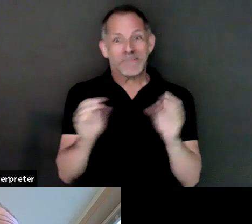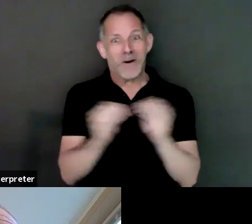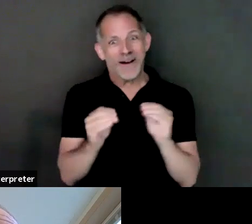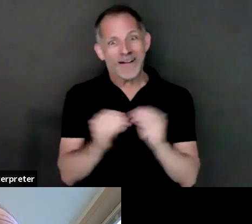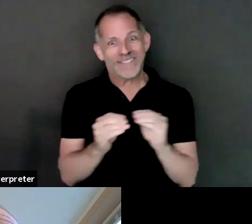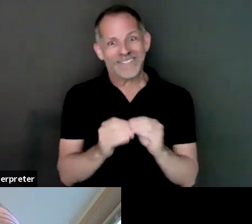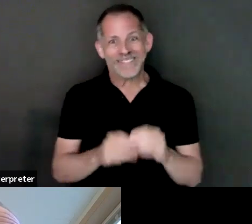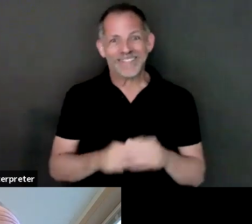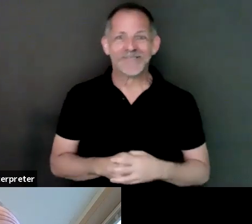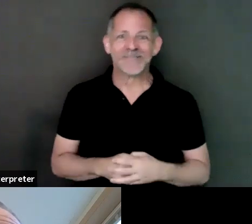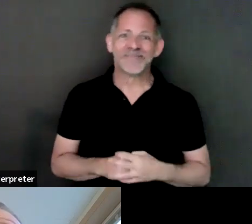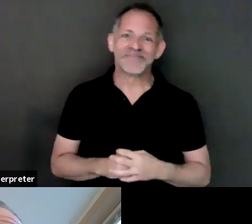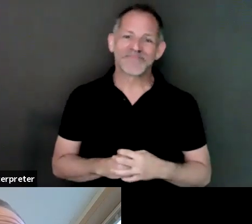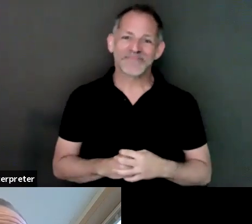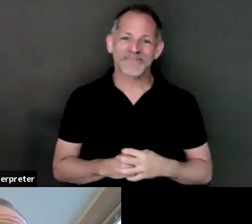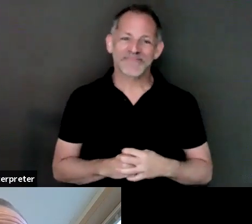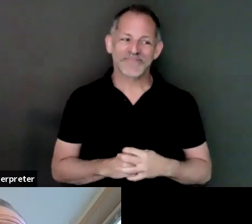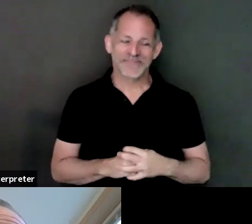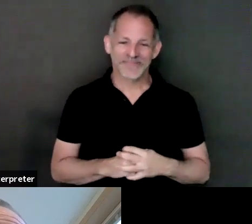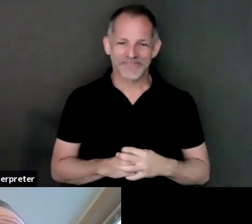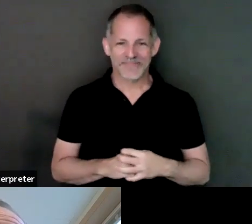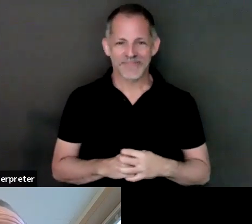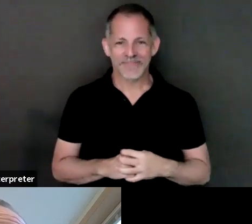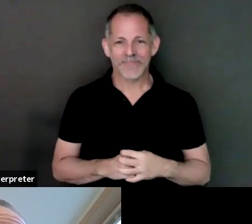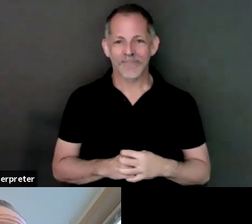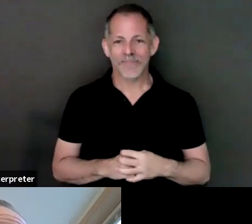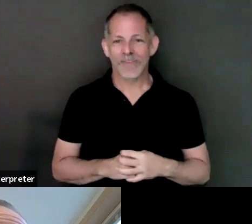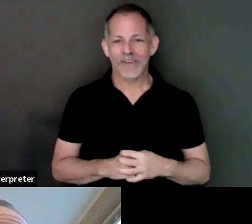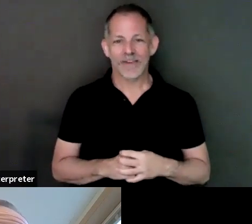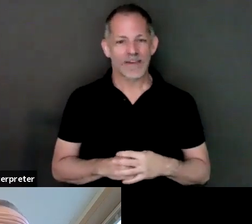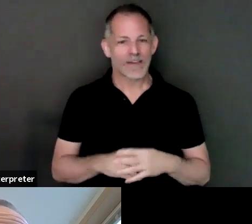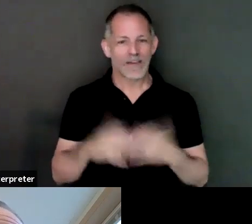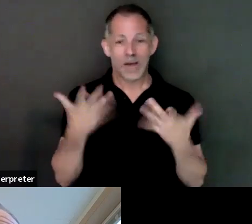long. So, and then